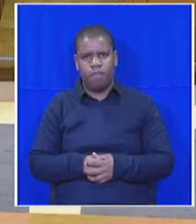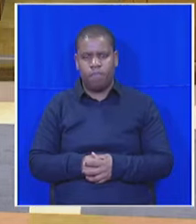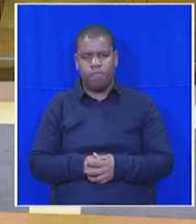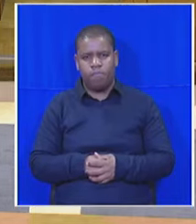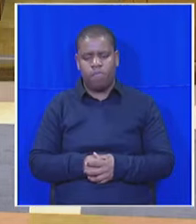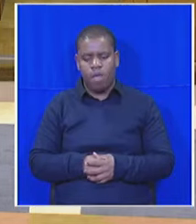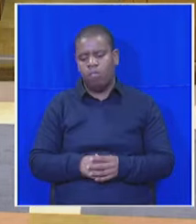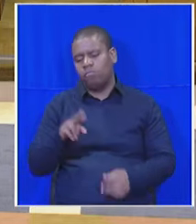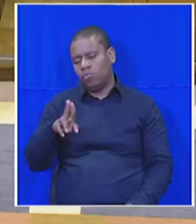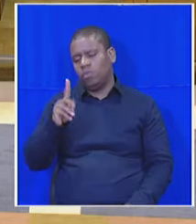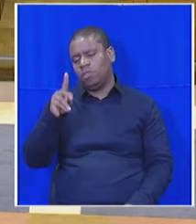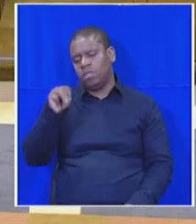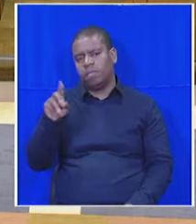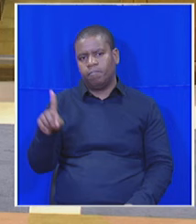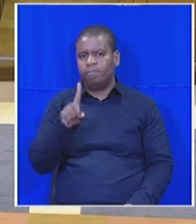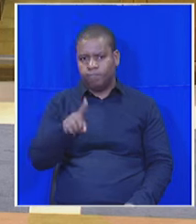The UDM.